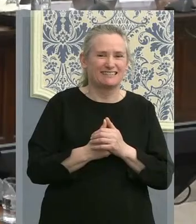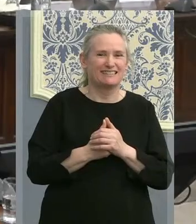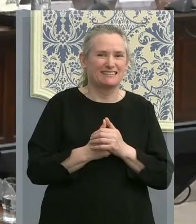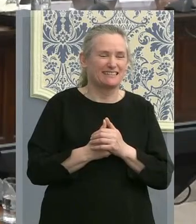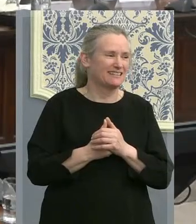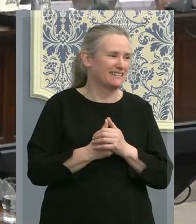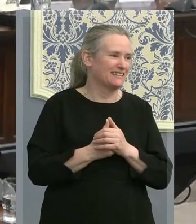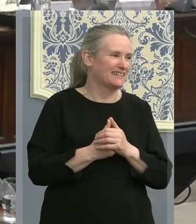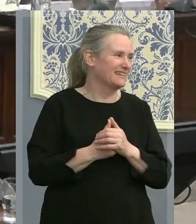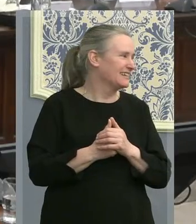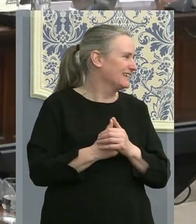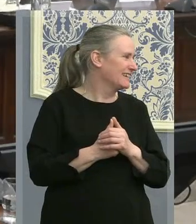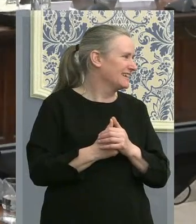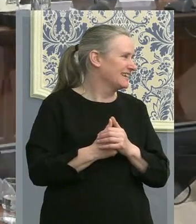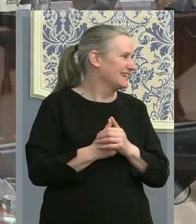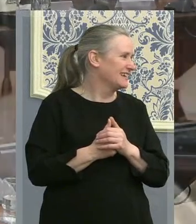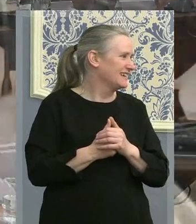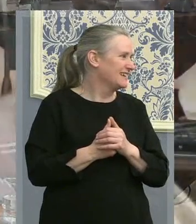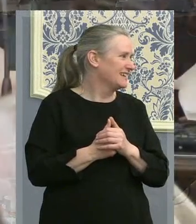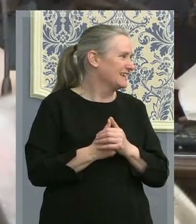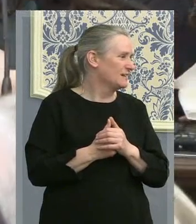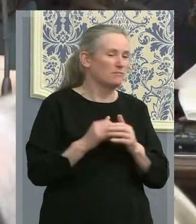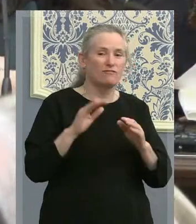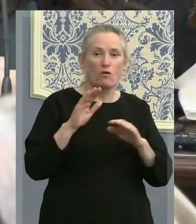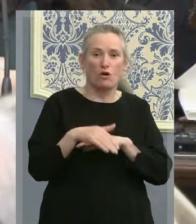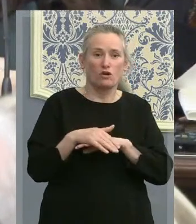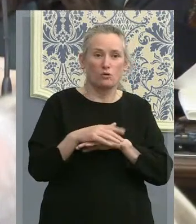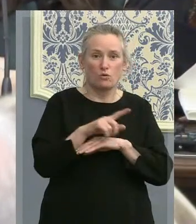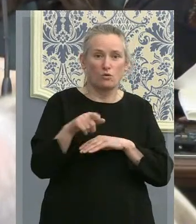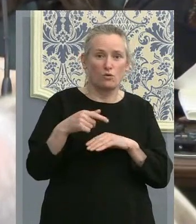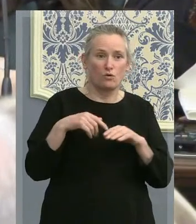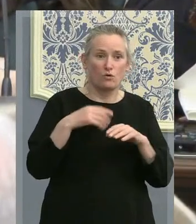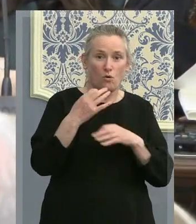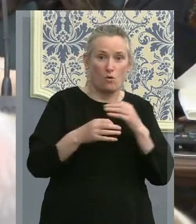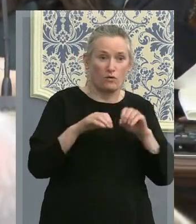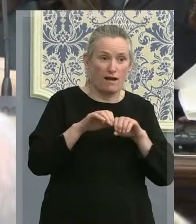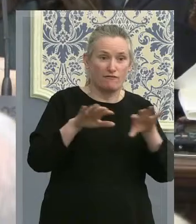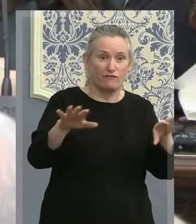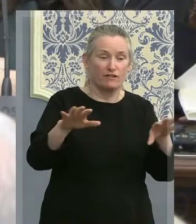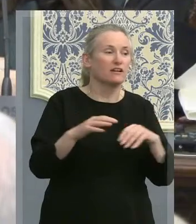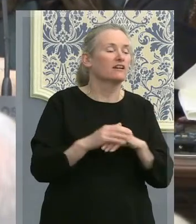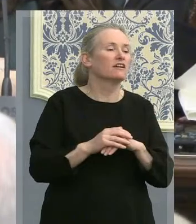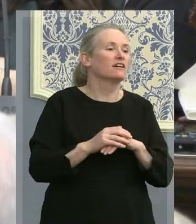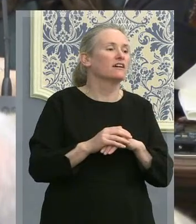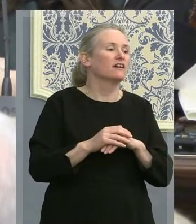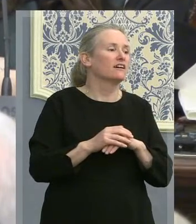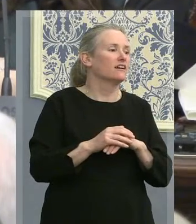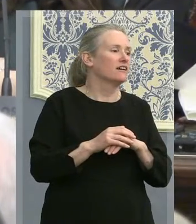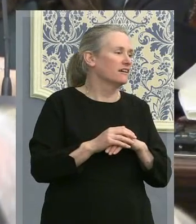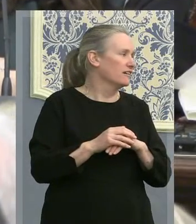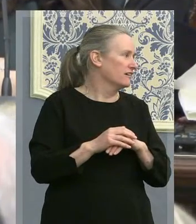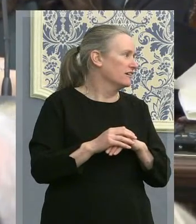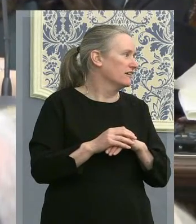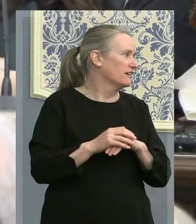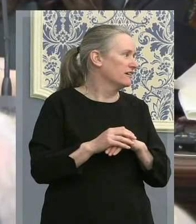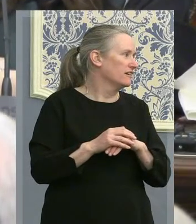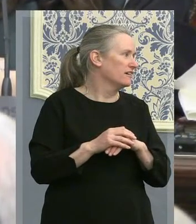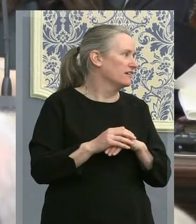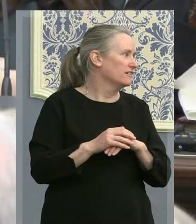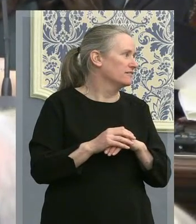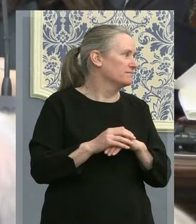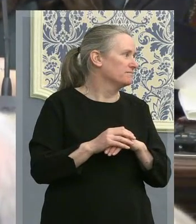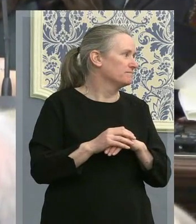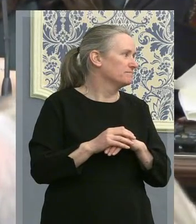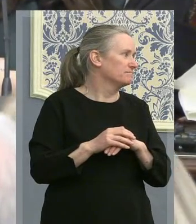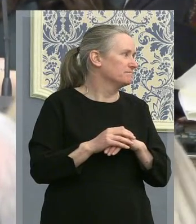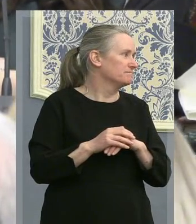And before that, there's some photographs. But before you sort of scatter into the photographs and the conviviality of